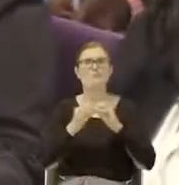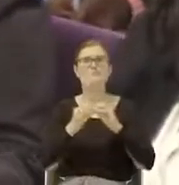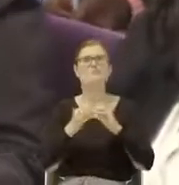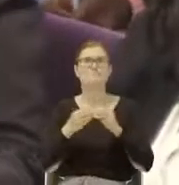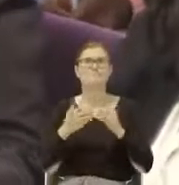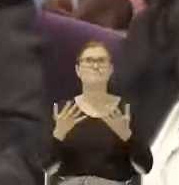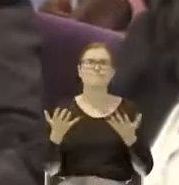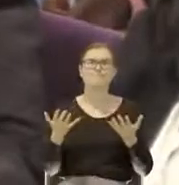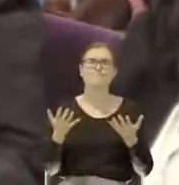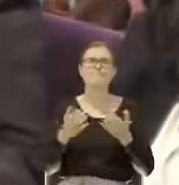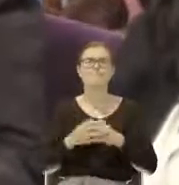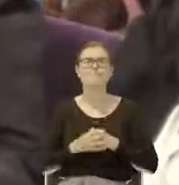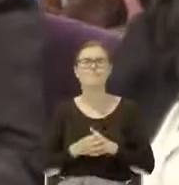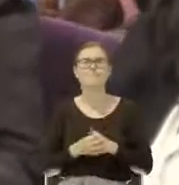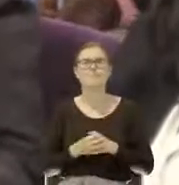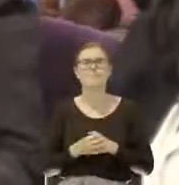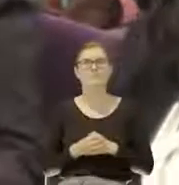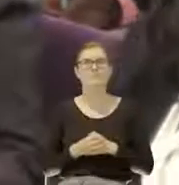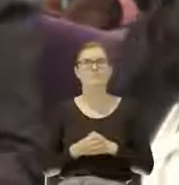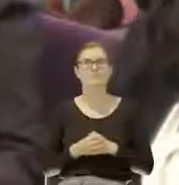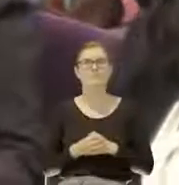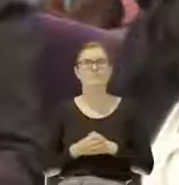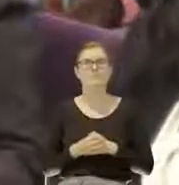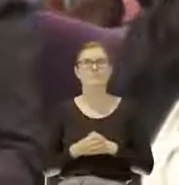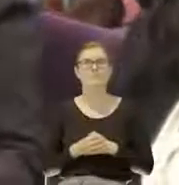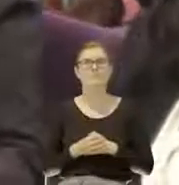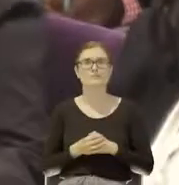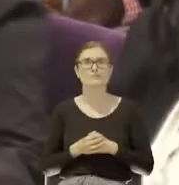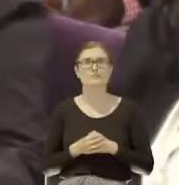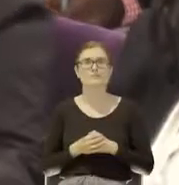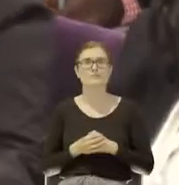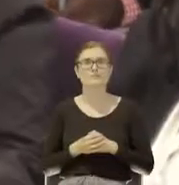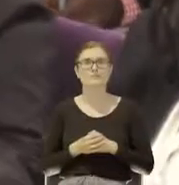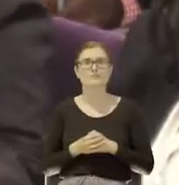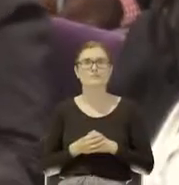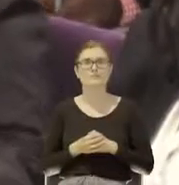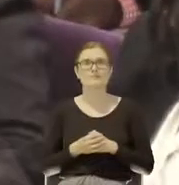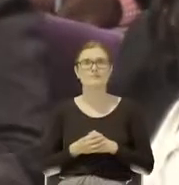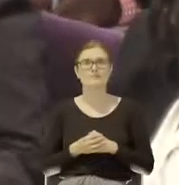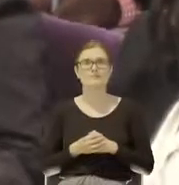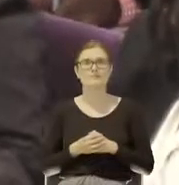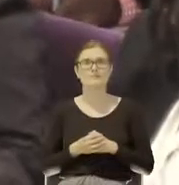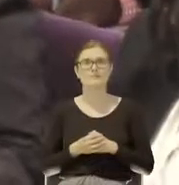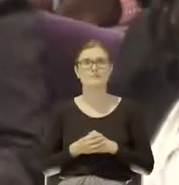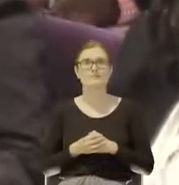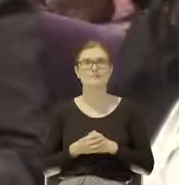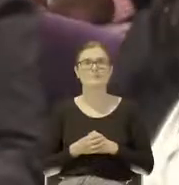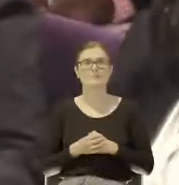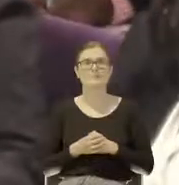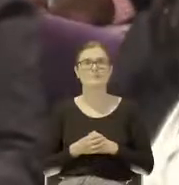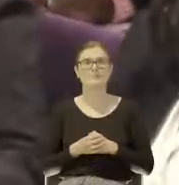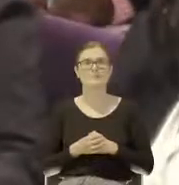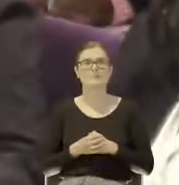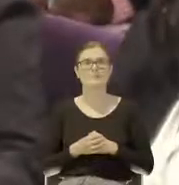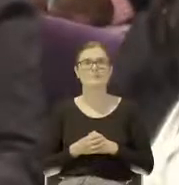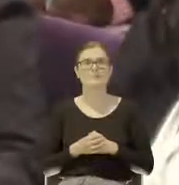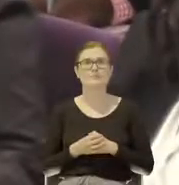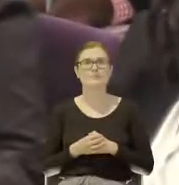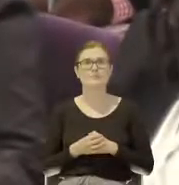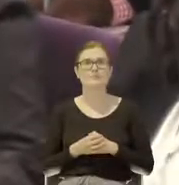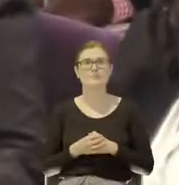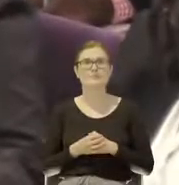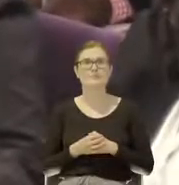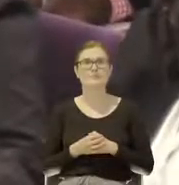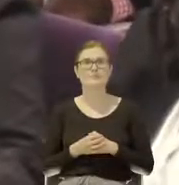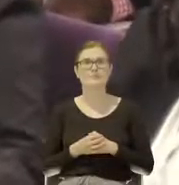recognition as well, because sometimes that part lacks. And in SALGA, we established